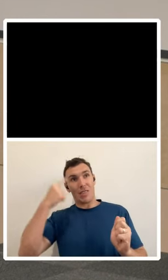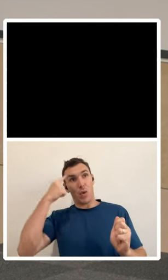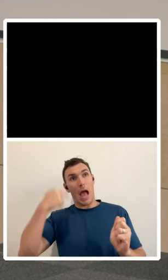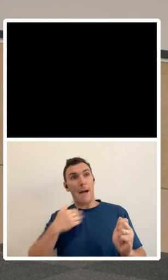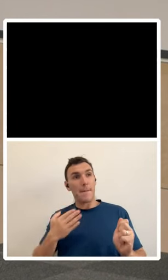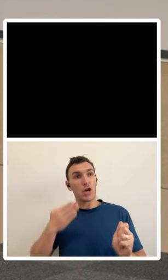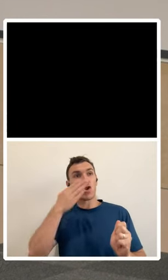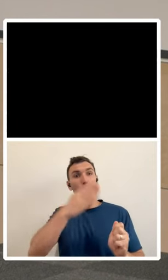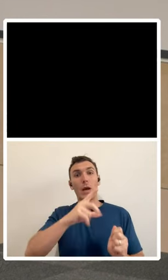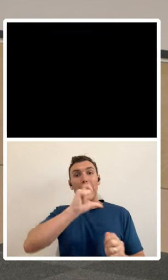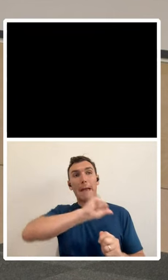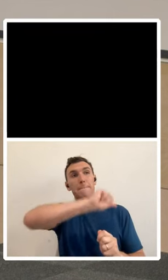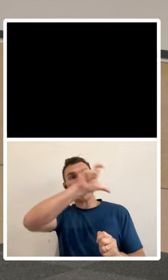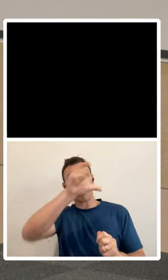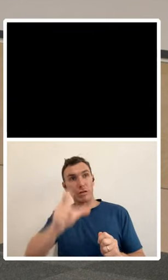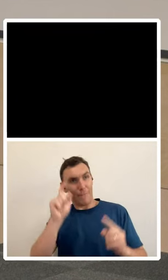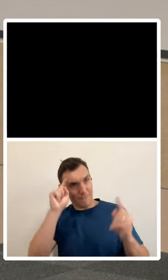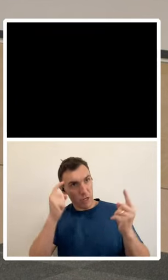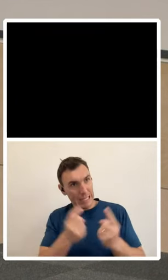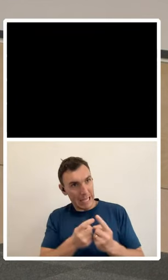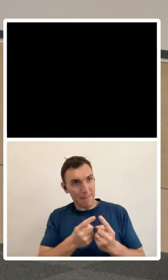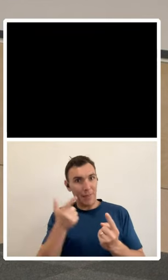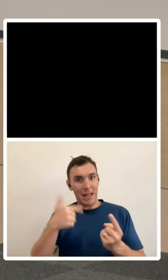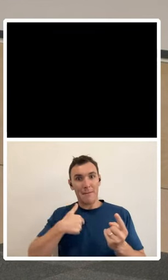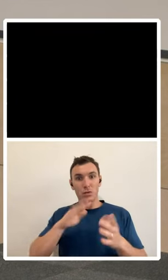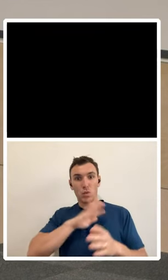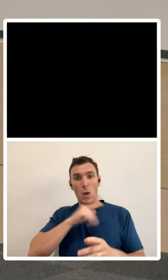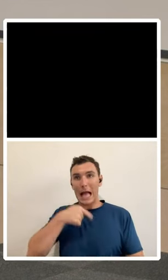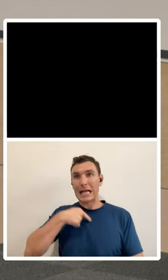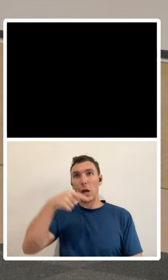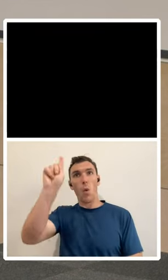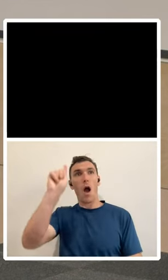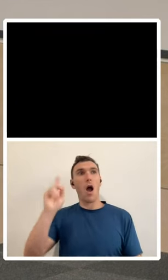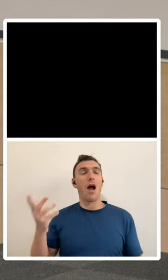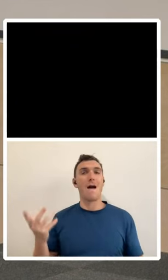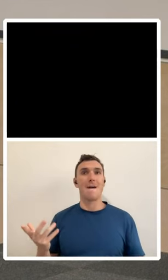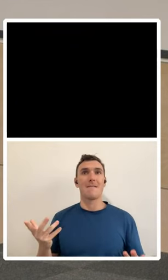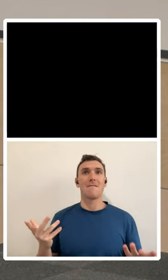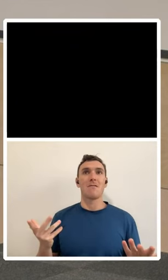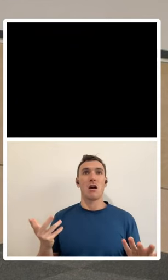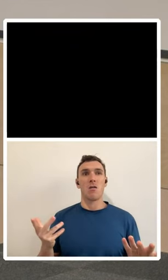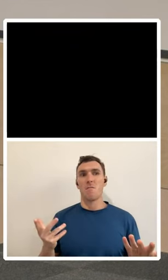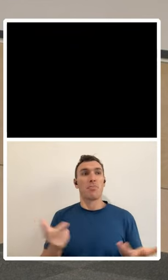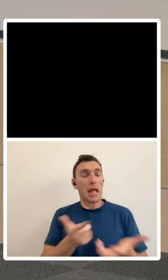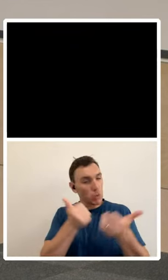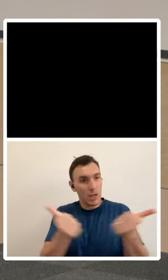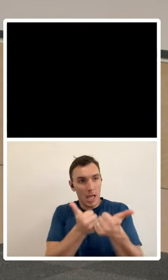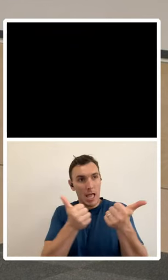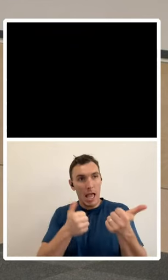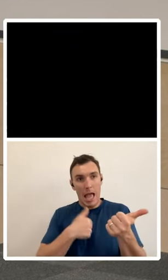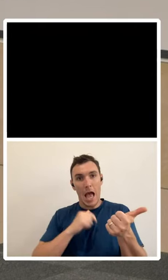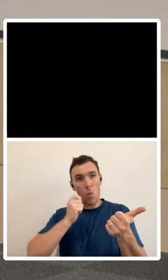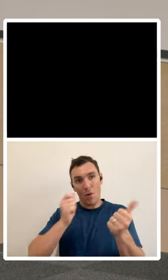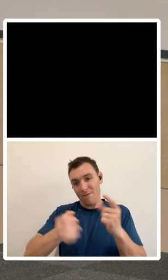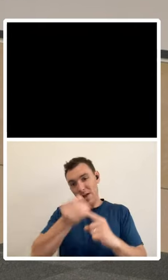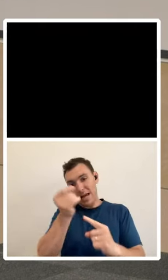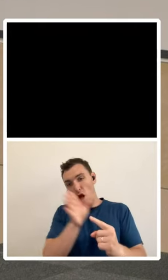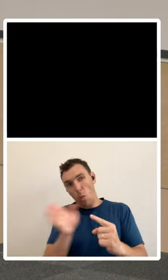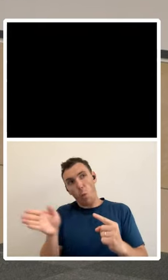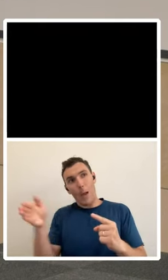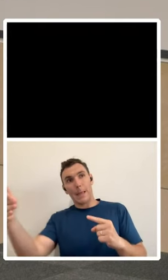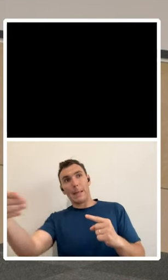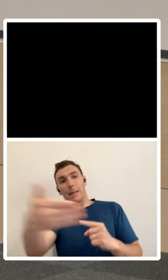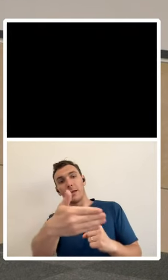And sometimes I perhaps take it too far. But, you know, there's not a lot of kids that speak like me, even in a place like this, even this is in London and